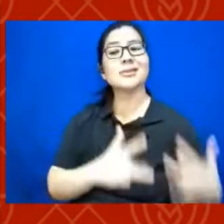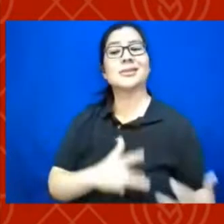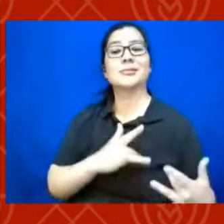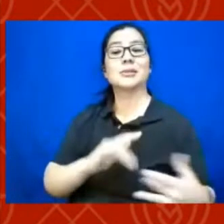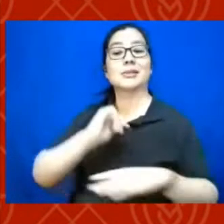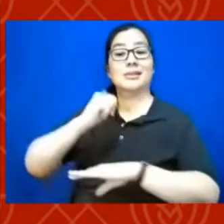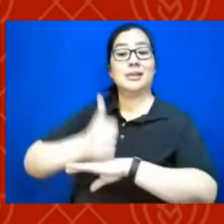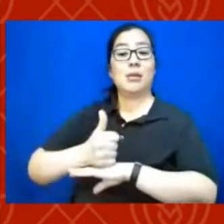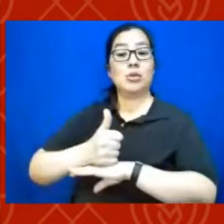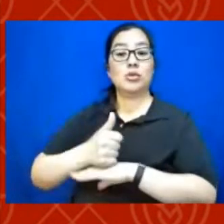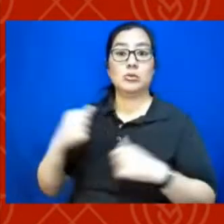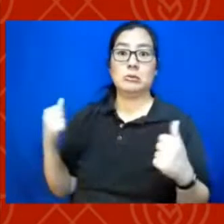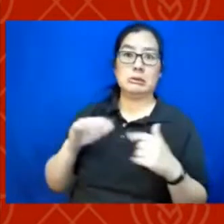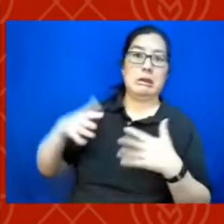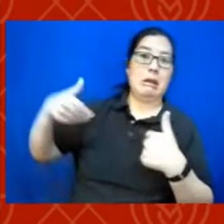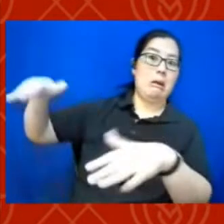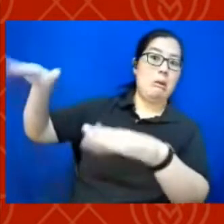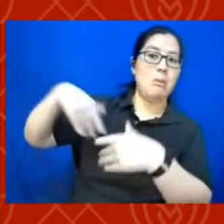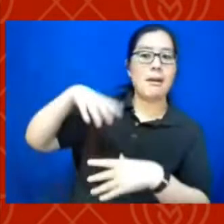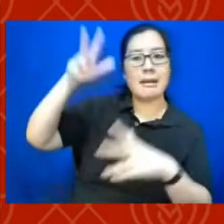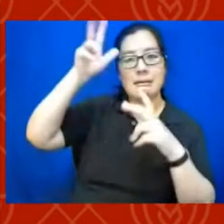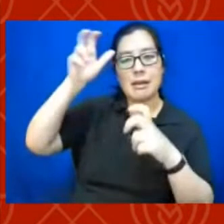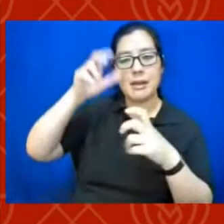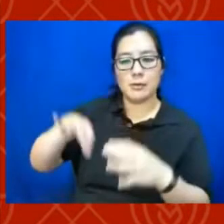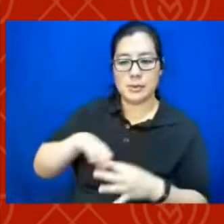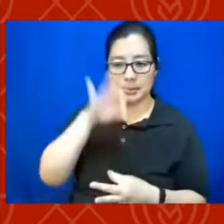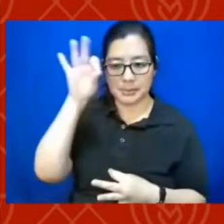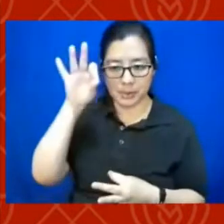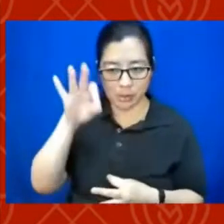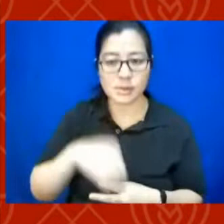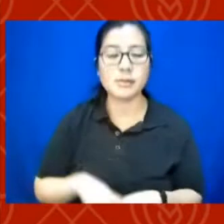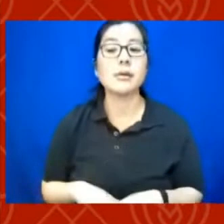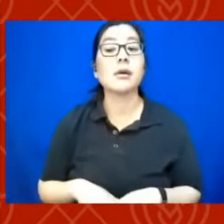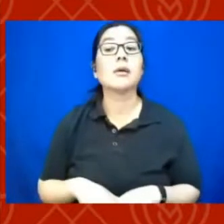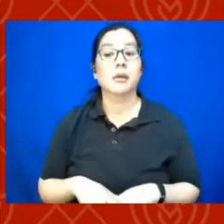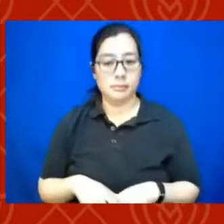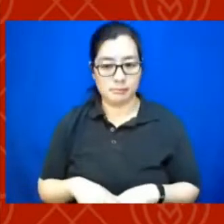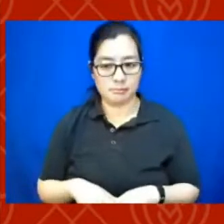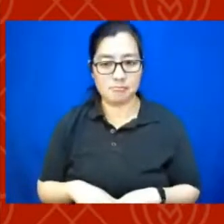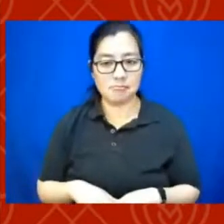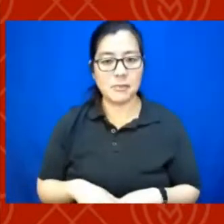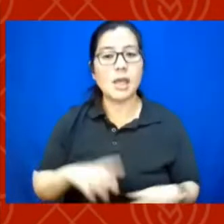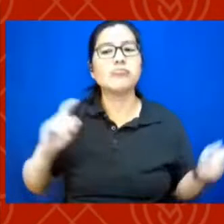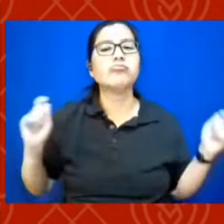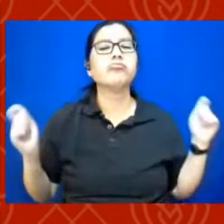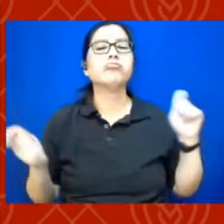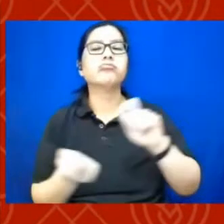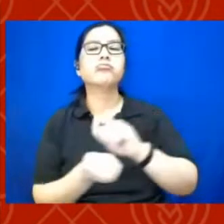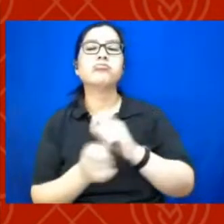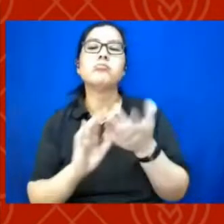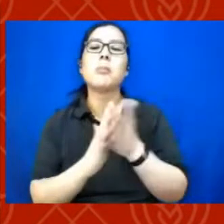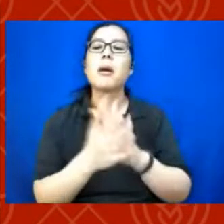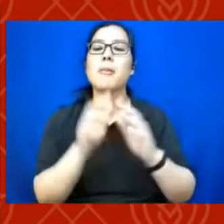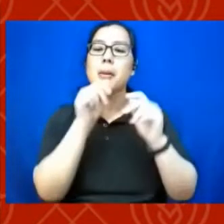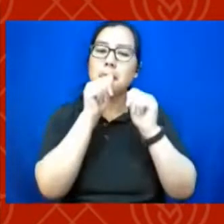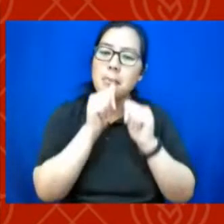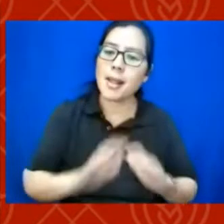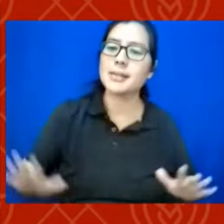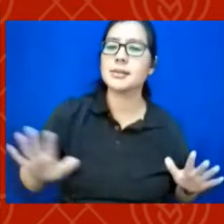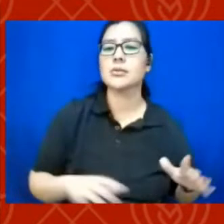but it's gradually evolved to becoming an event that also brings blessings to homes and businesses. And it